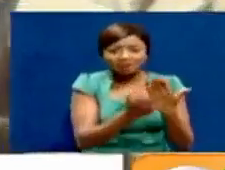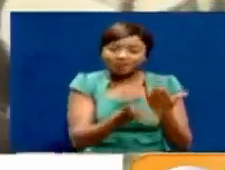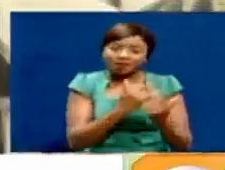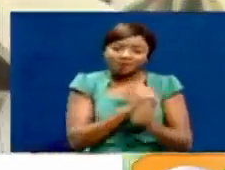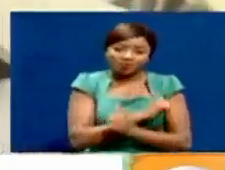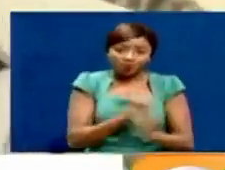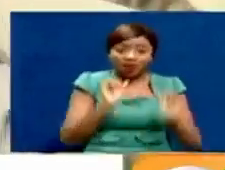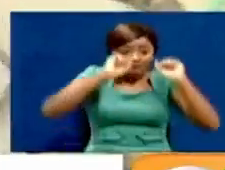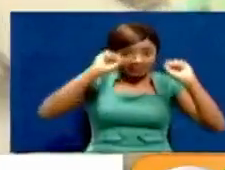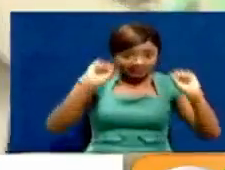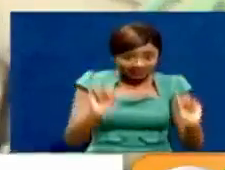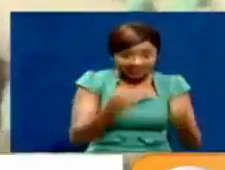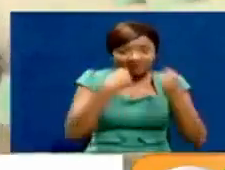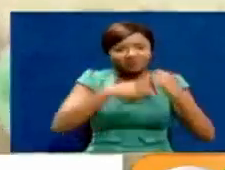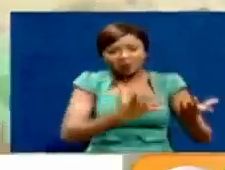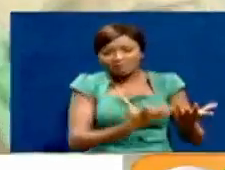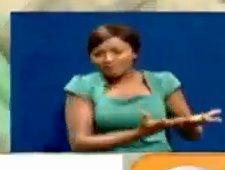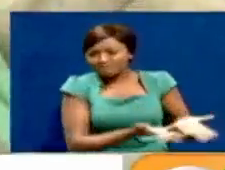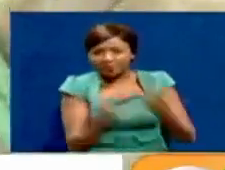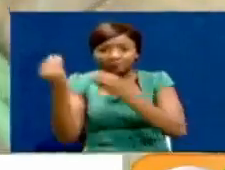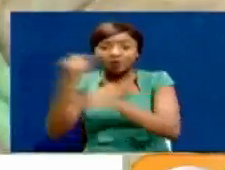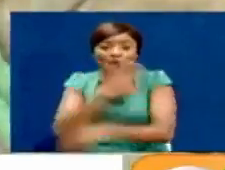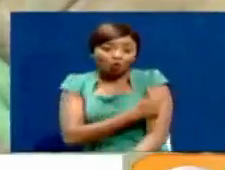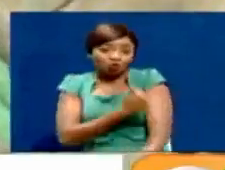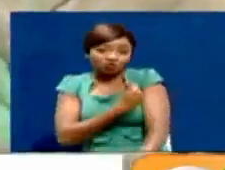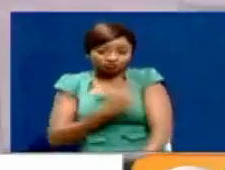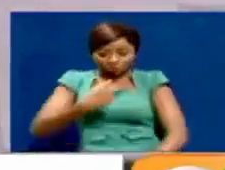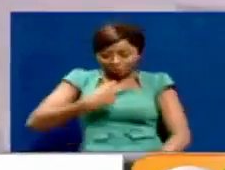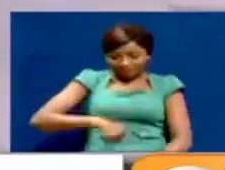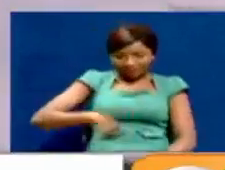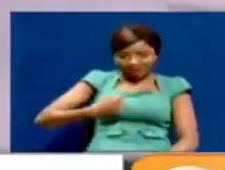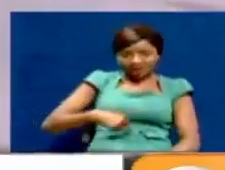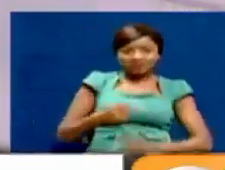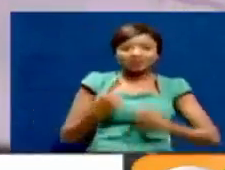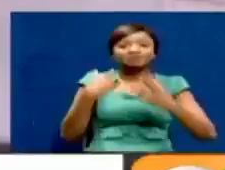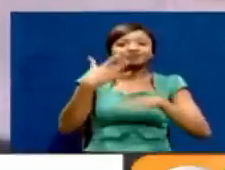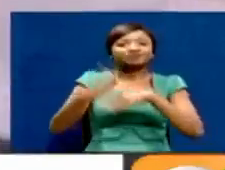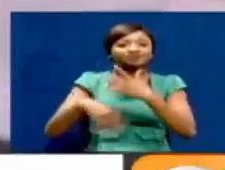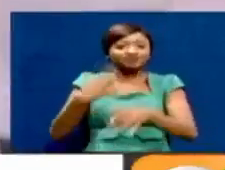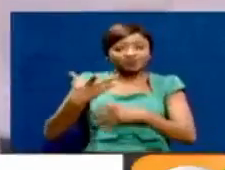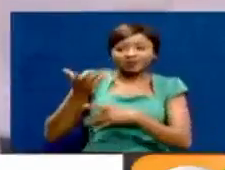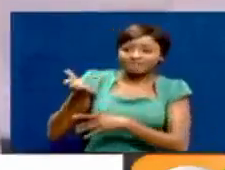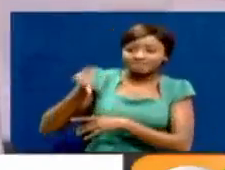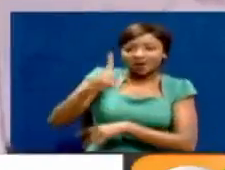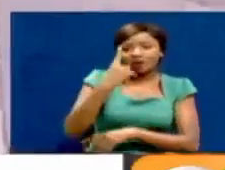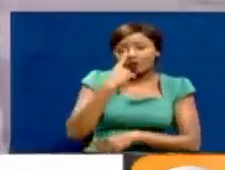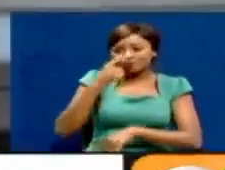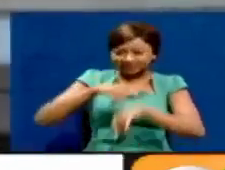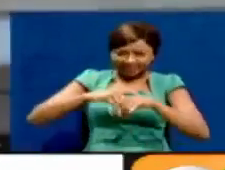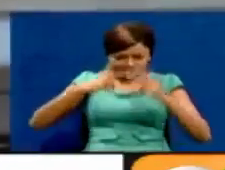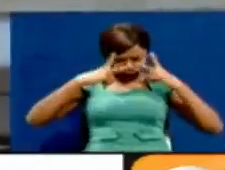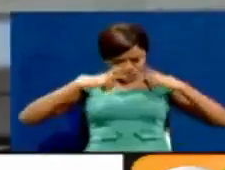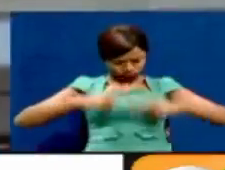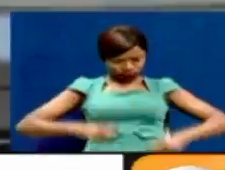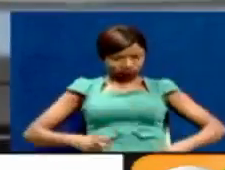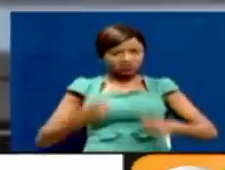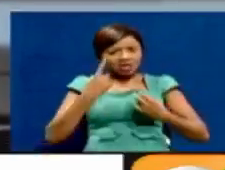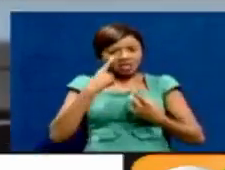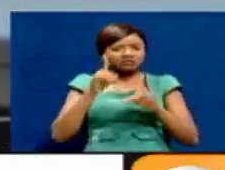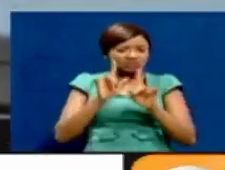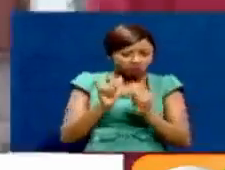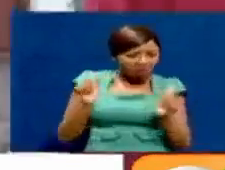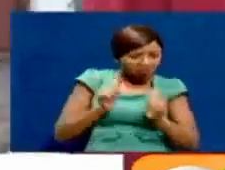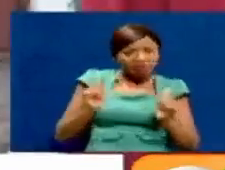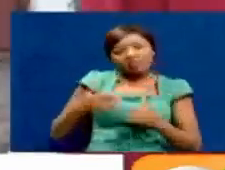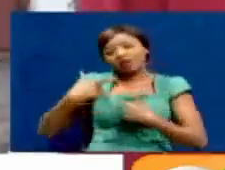They were rescued and rushed to Malindi Sub-County Hospital. They were later discharged after medical checkup and reunited with